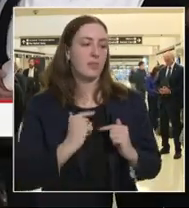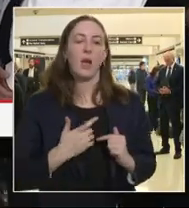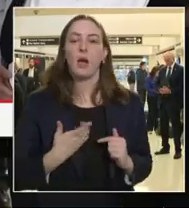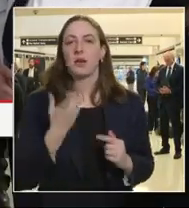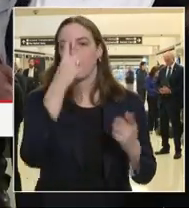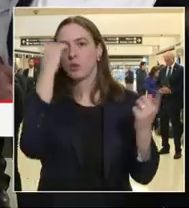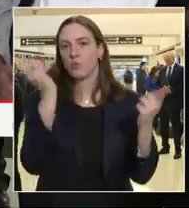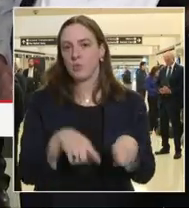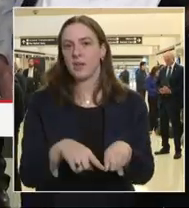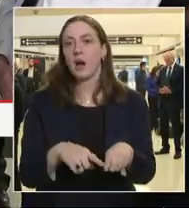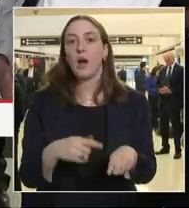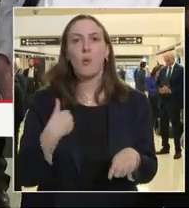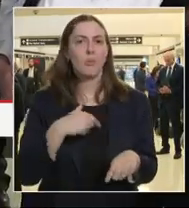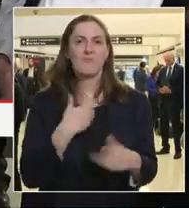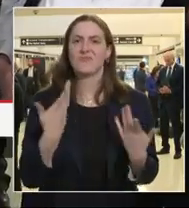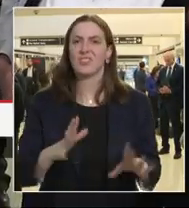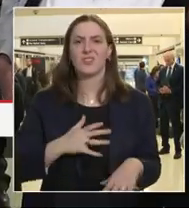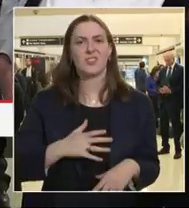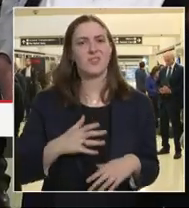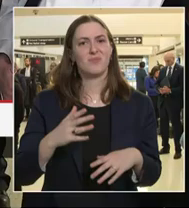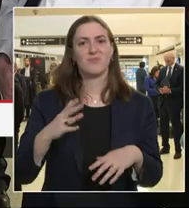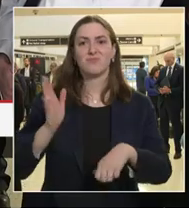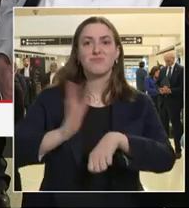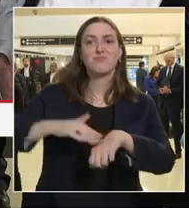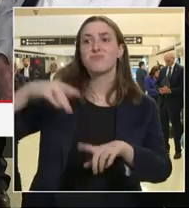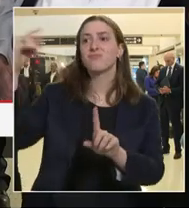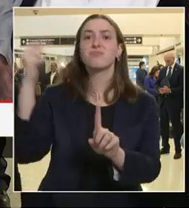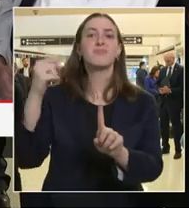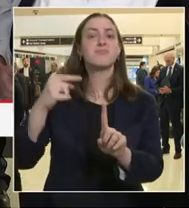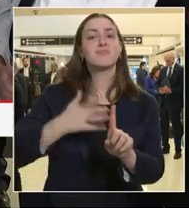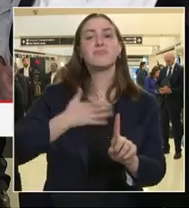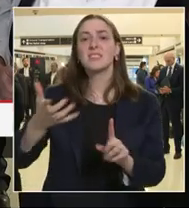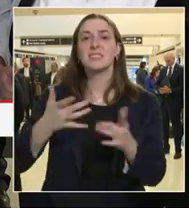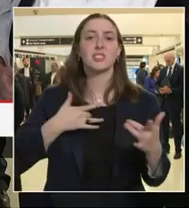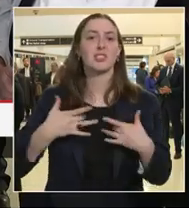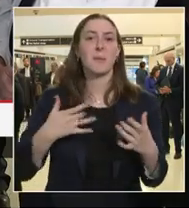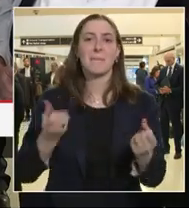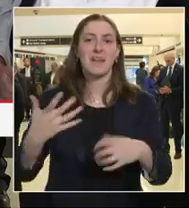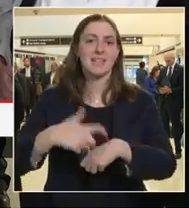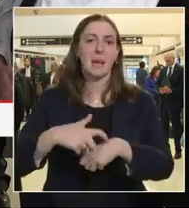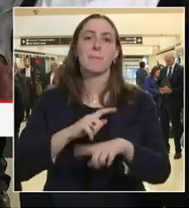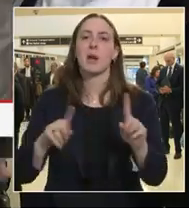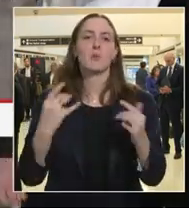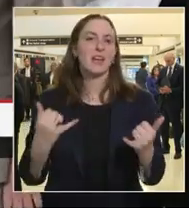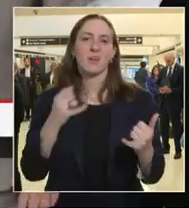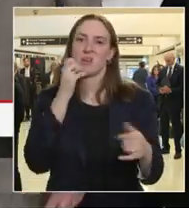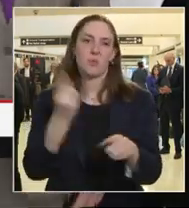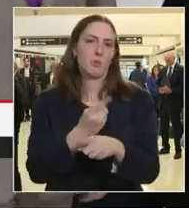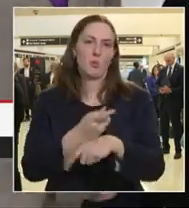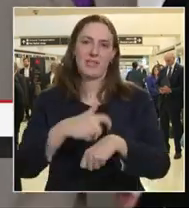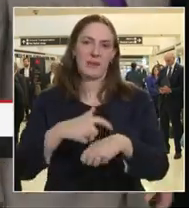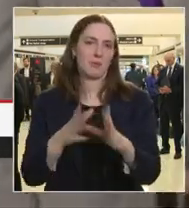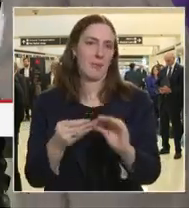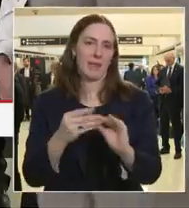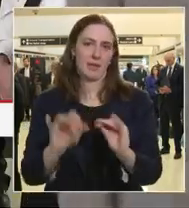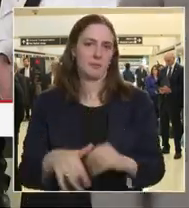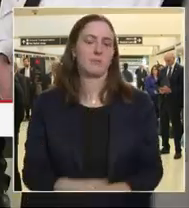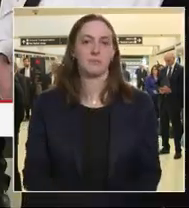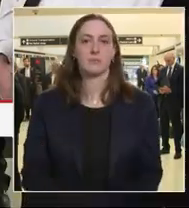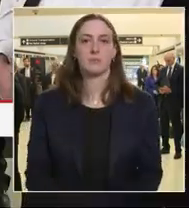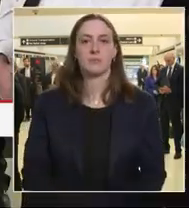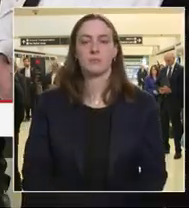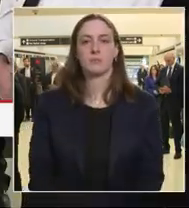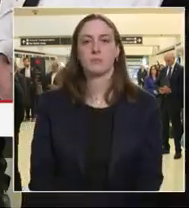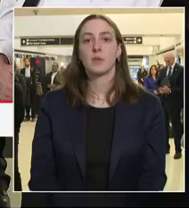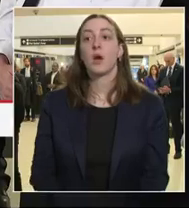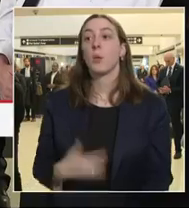a good time to speculate right now. We have faith that the NTSB will provide the answers about this. Okay, you go up here, and I'm going to take 3 in the